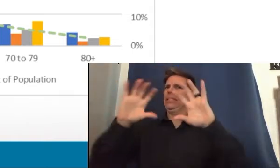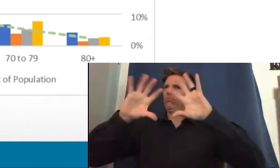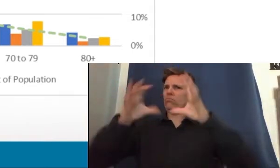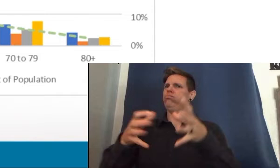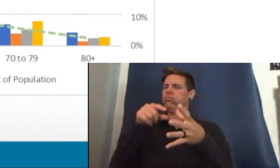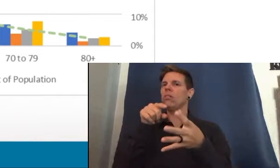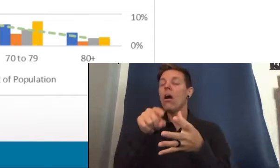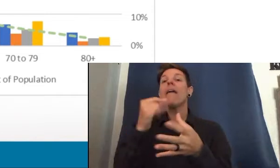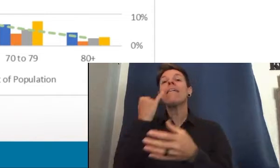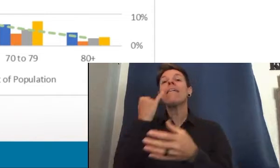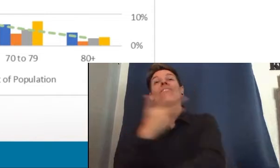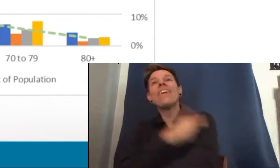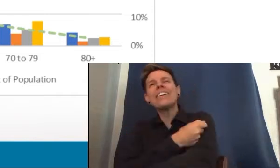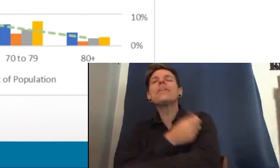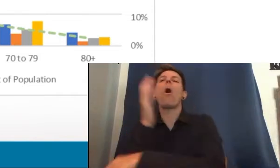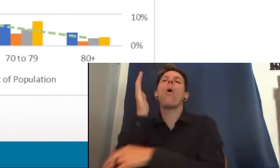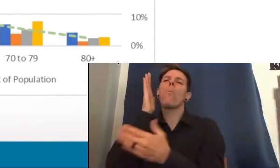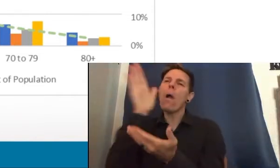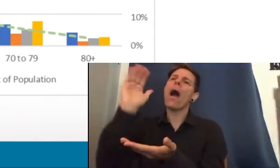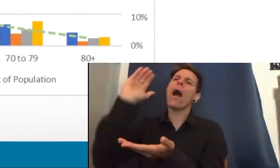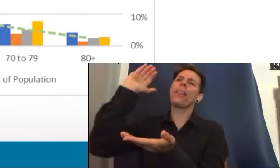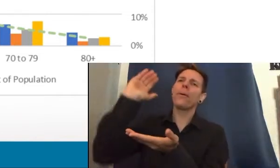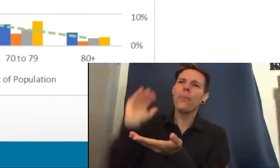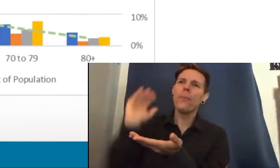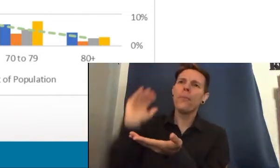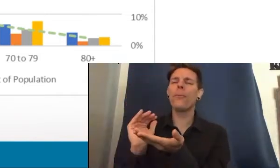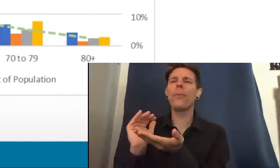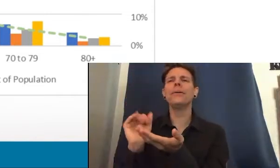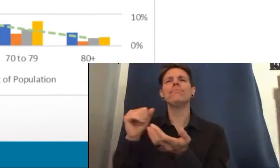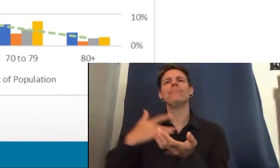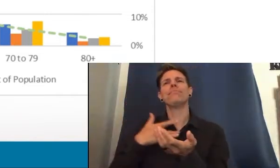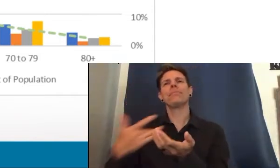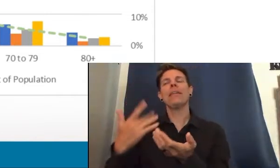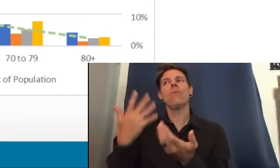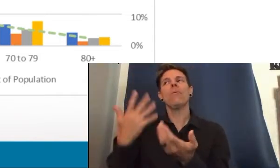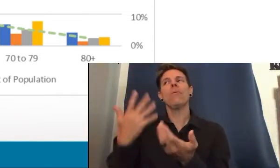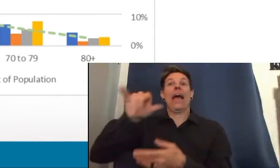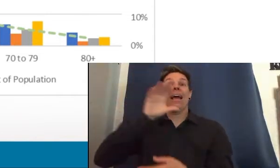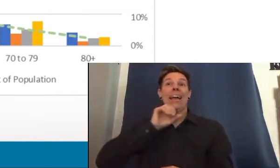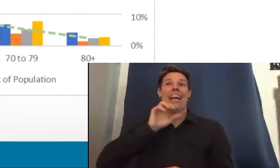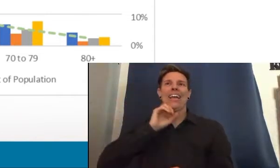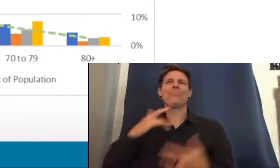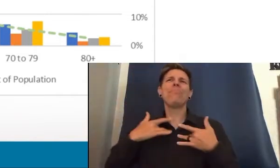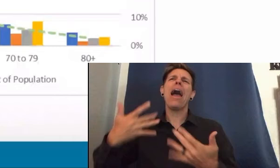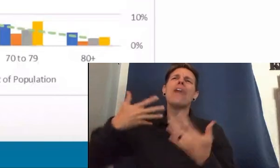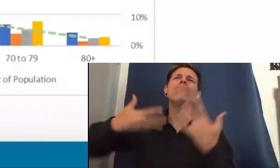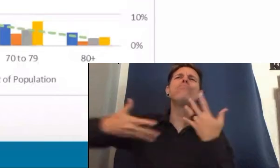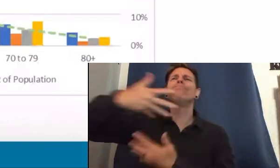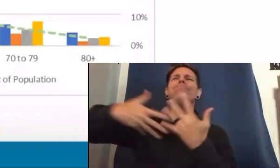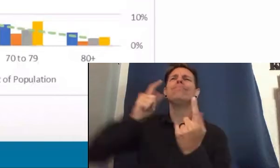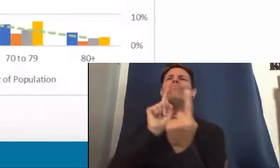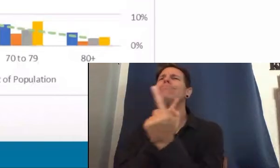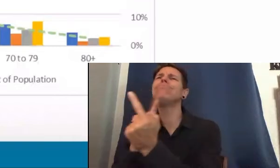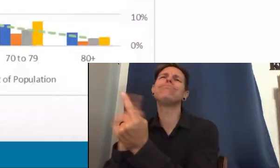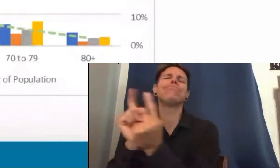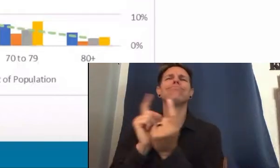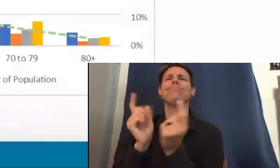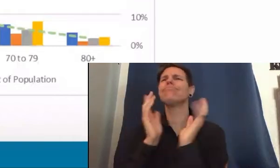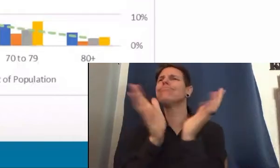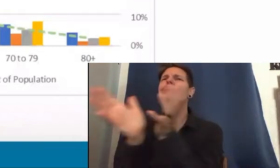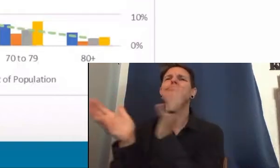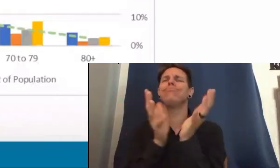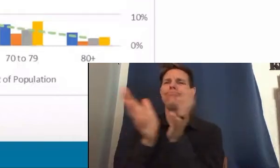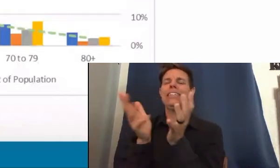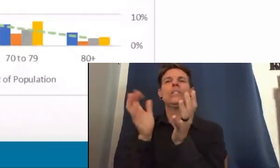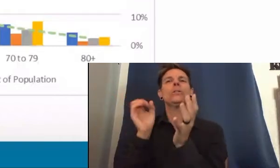Again, these age groups, of course, tend to be the most socially active, and they're out there and engaged. So it's a